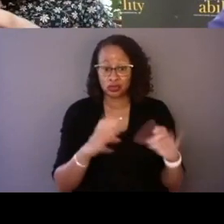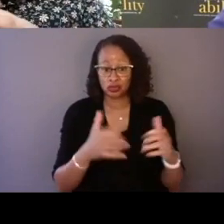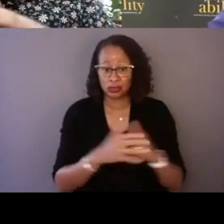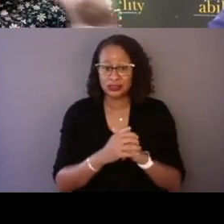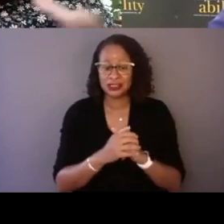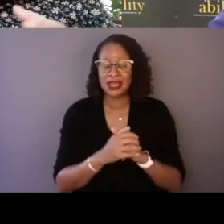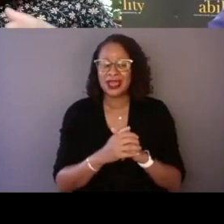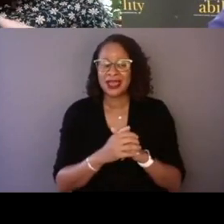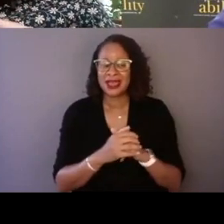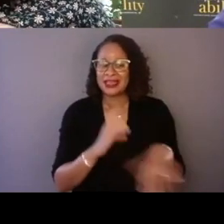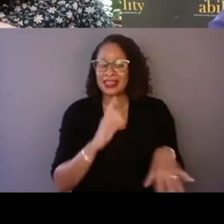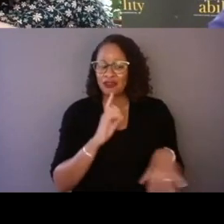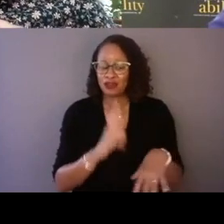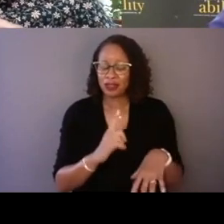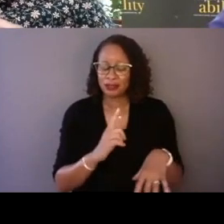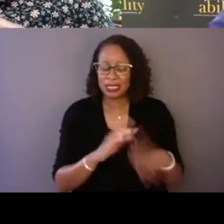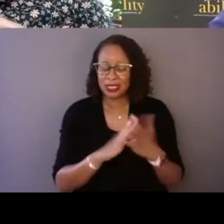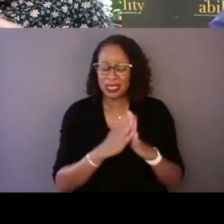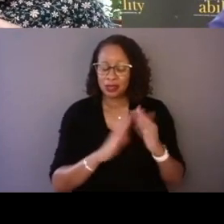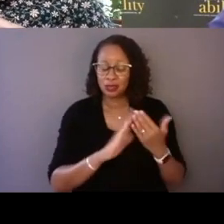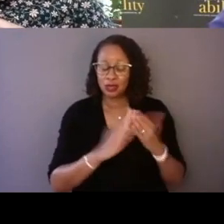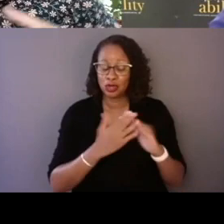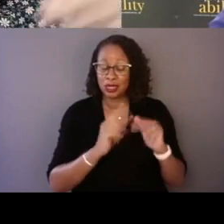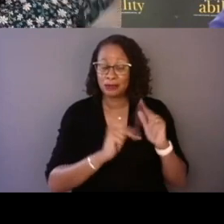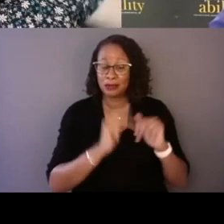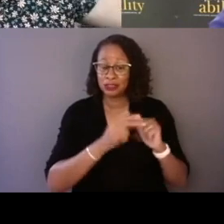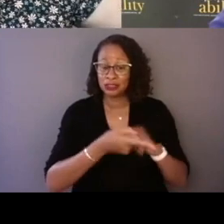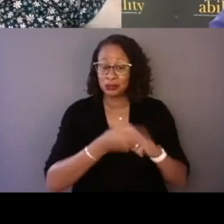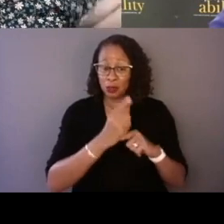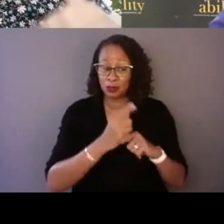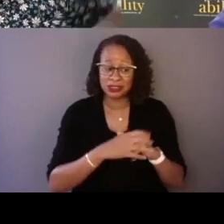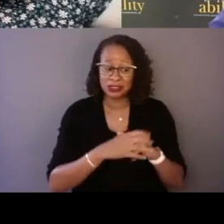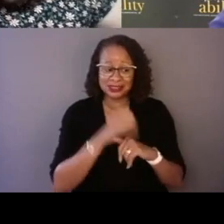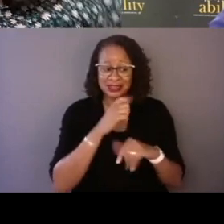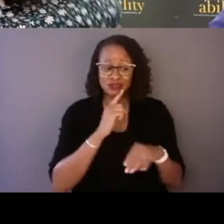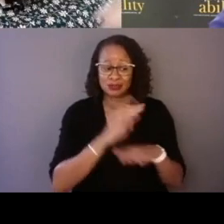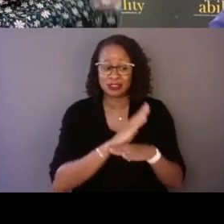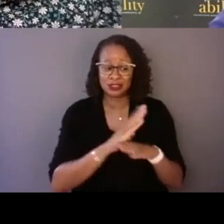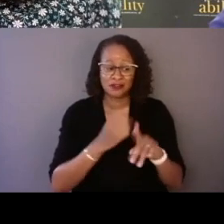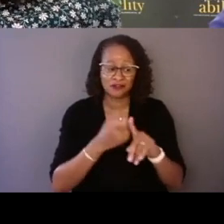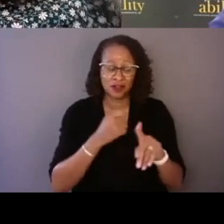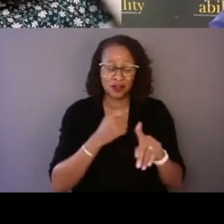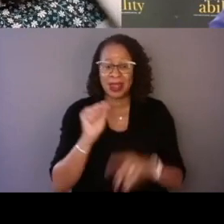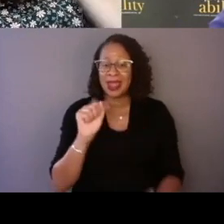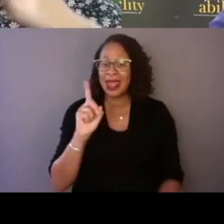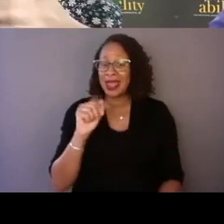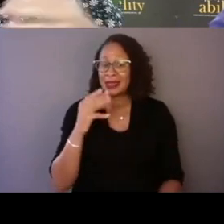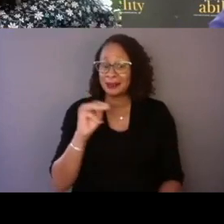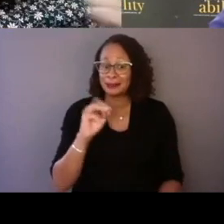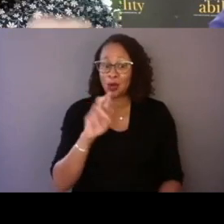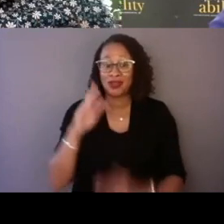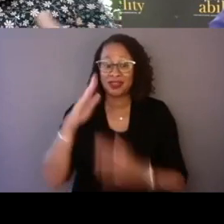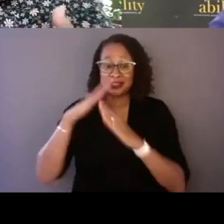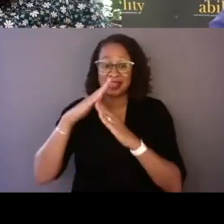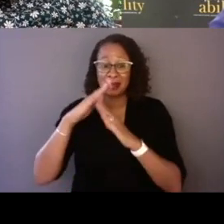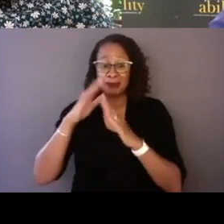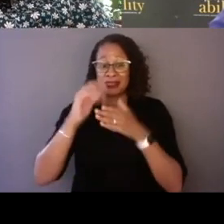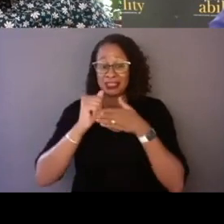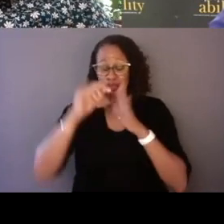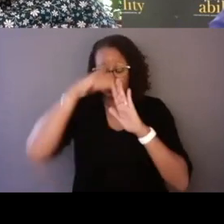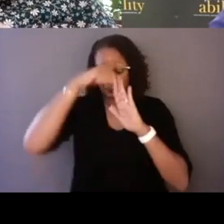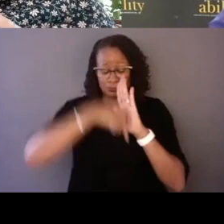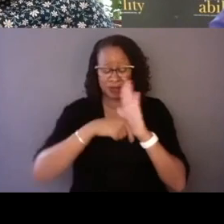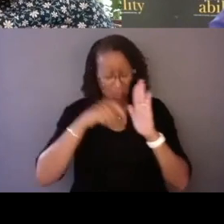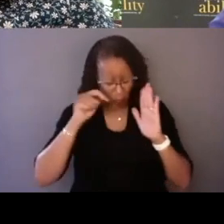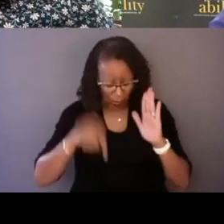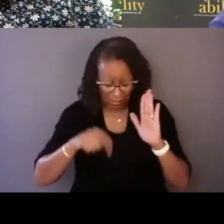community building moments that happened. It wasn't actually from, Adam or the top leadership down to say we need these